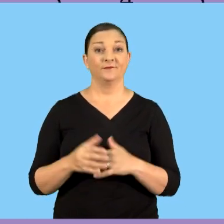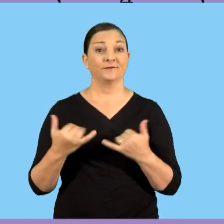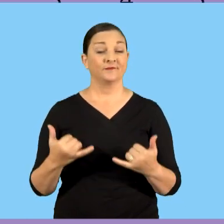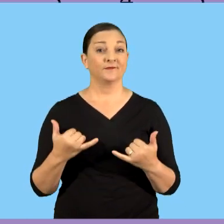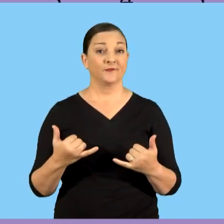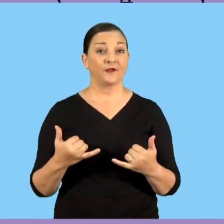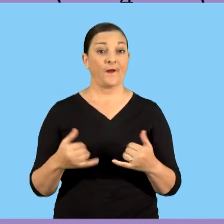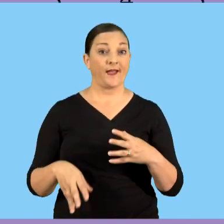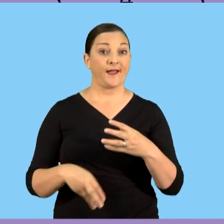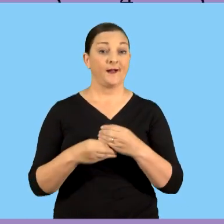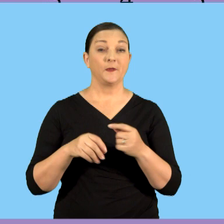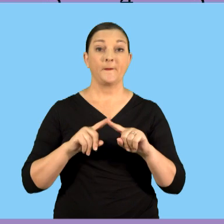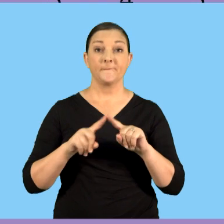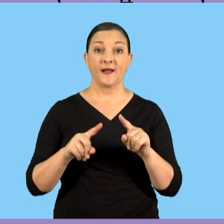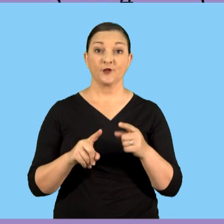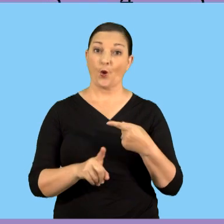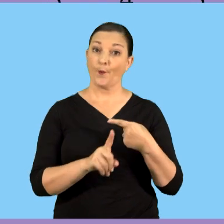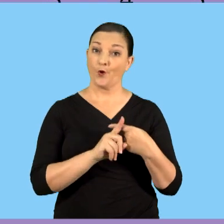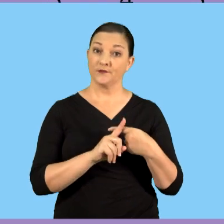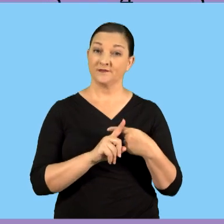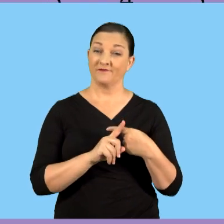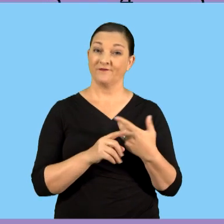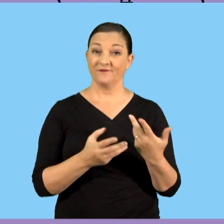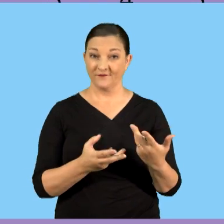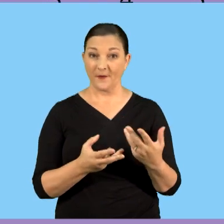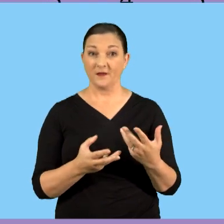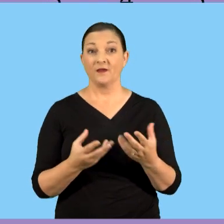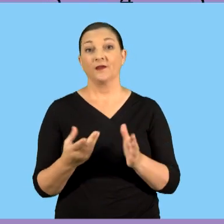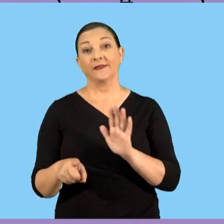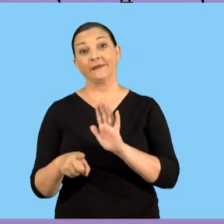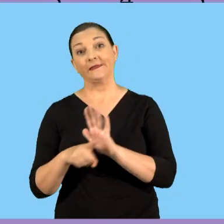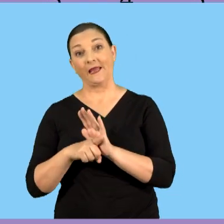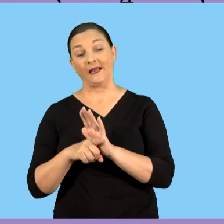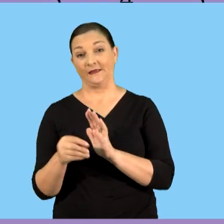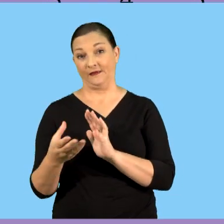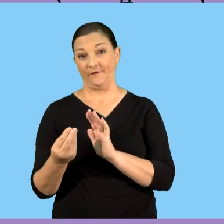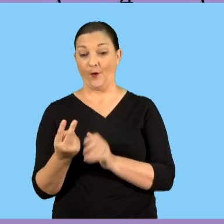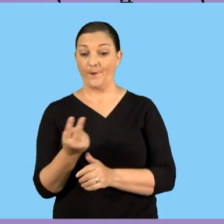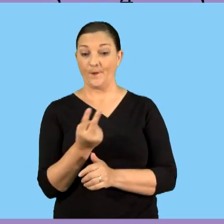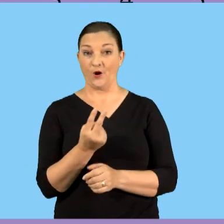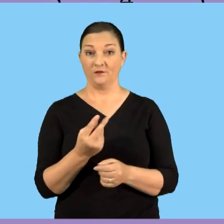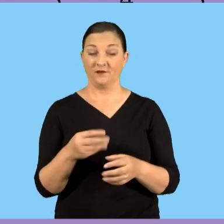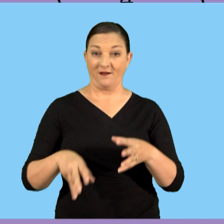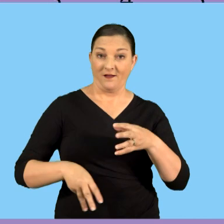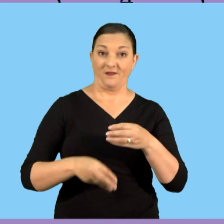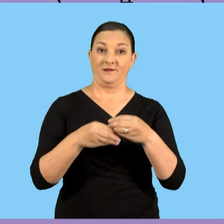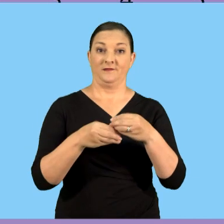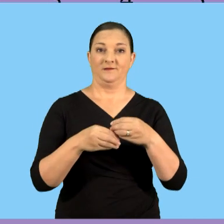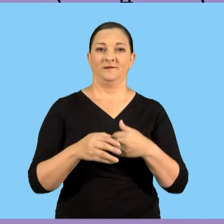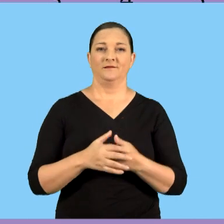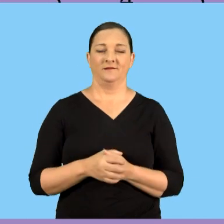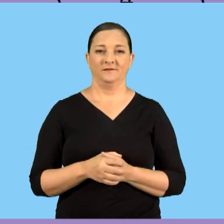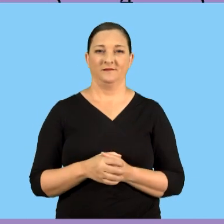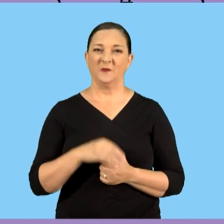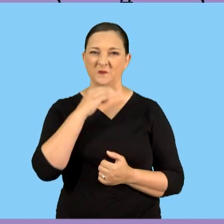What about addition of positive numbers and negative numbers? When we add numbers that have different signs, that is